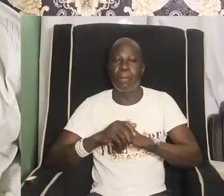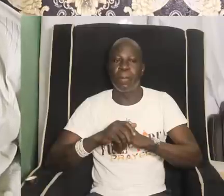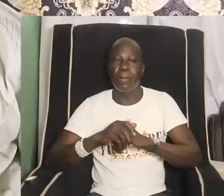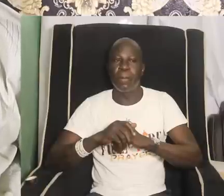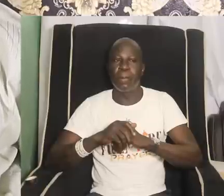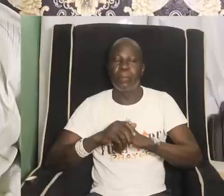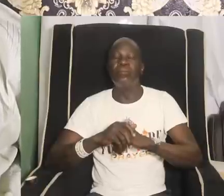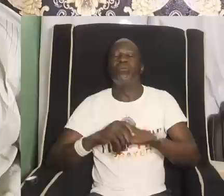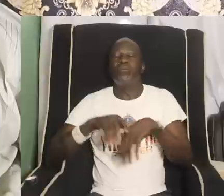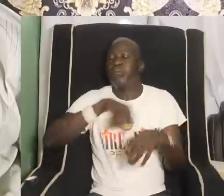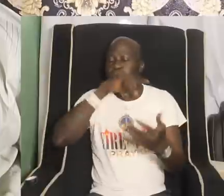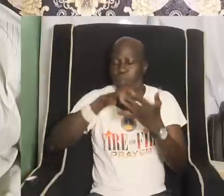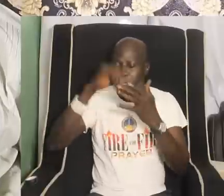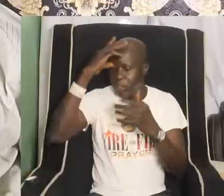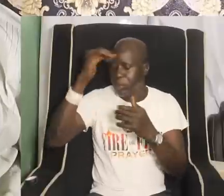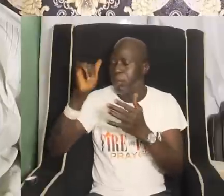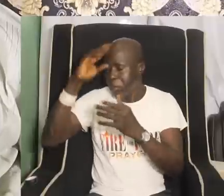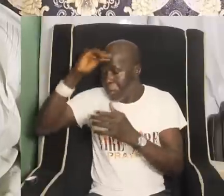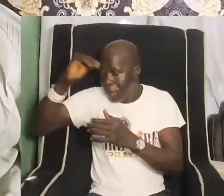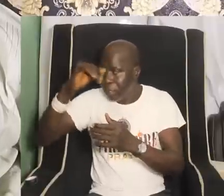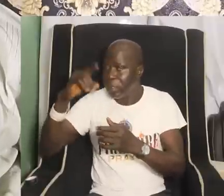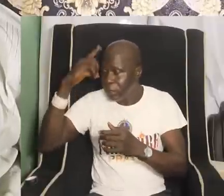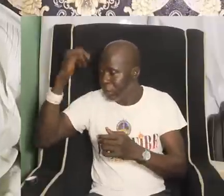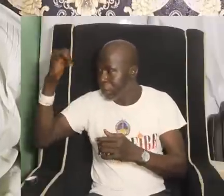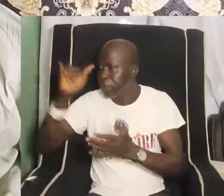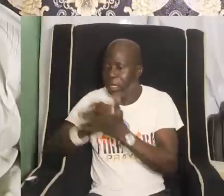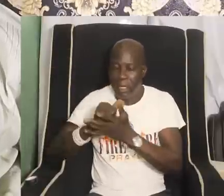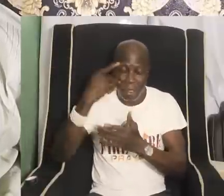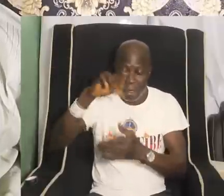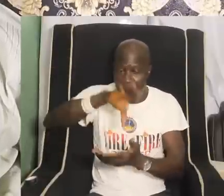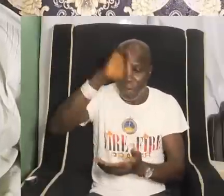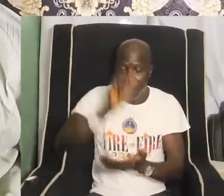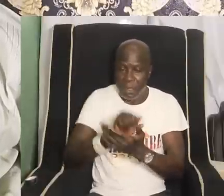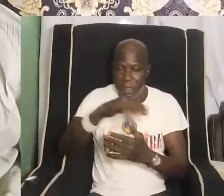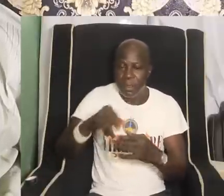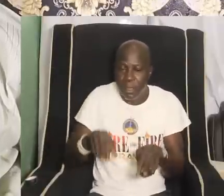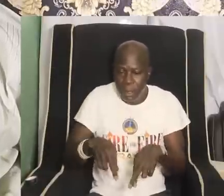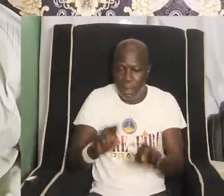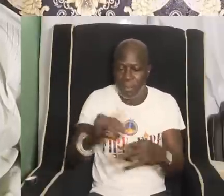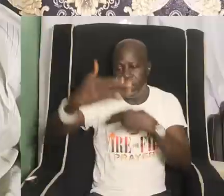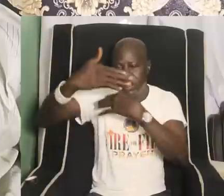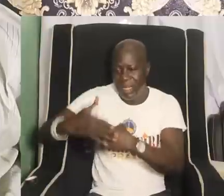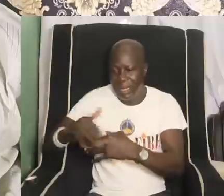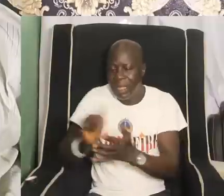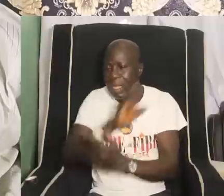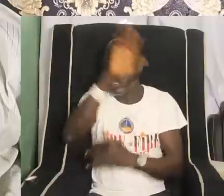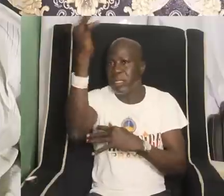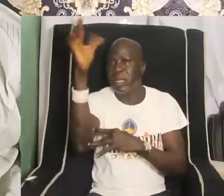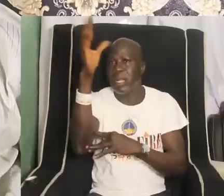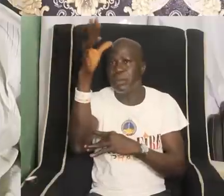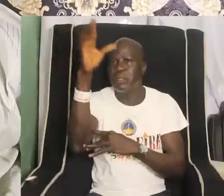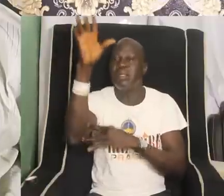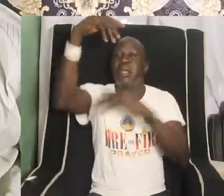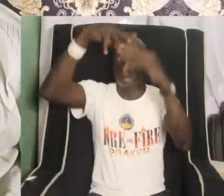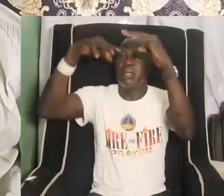àtòfìtàjì. this man dreamed that he finds himself at the riverside and there is a tree beside it. he said as he climbed